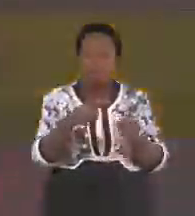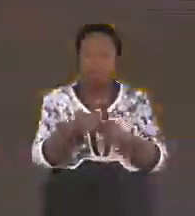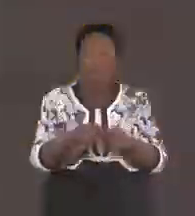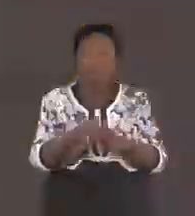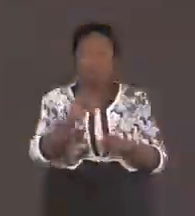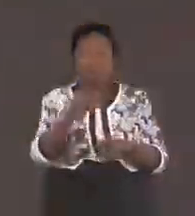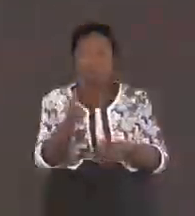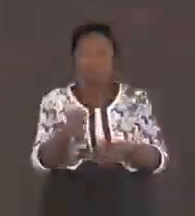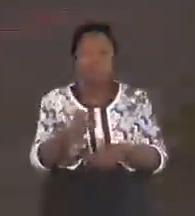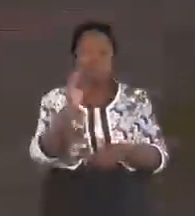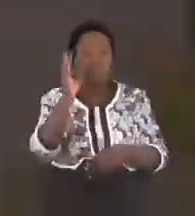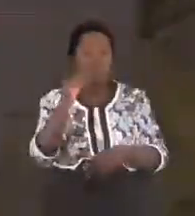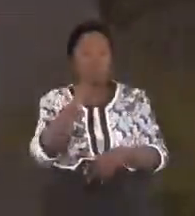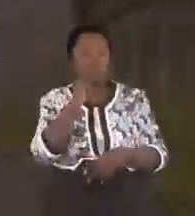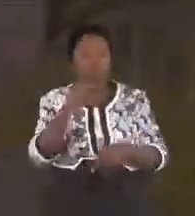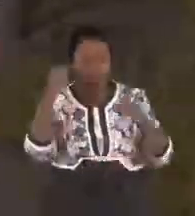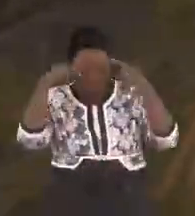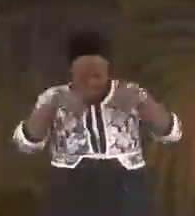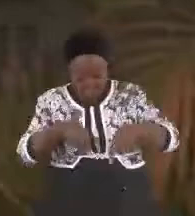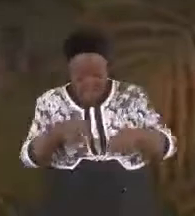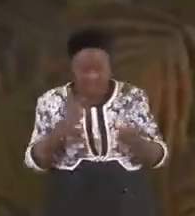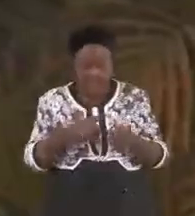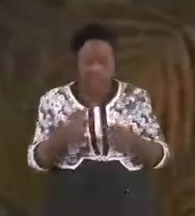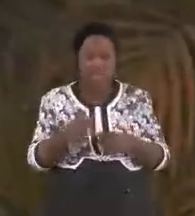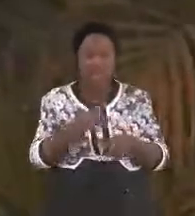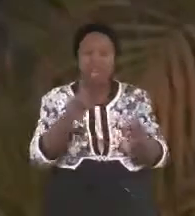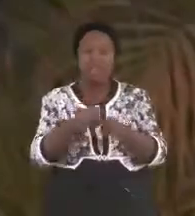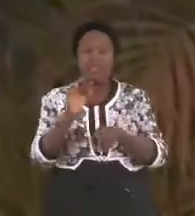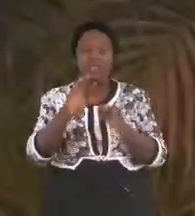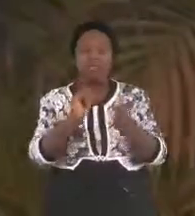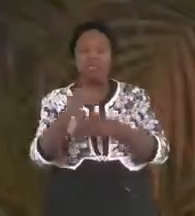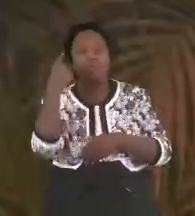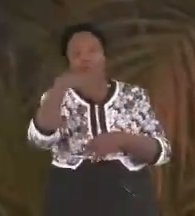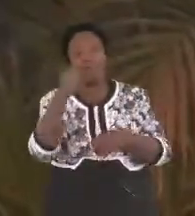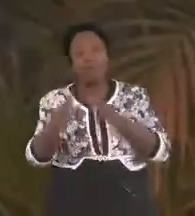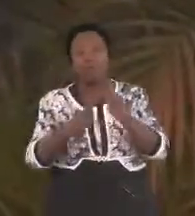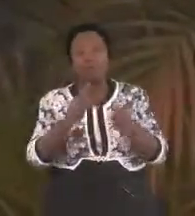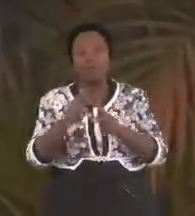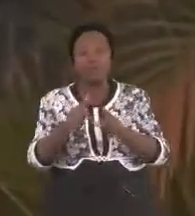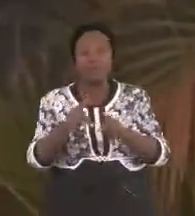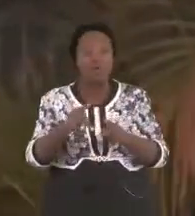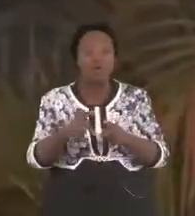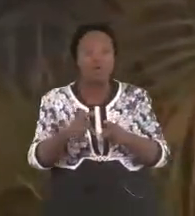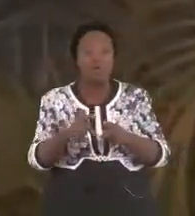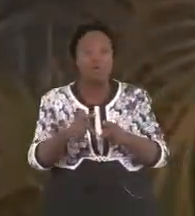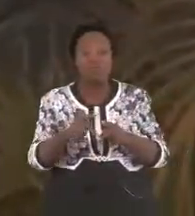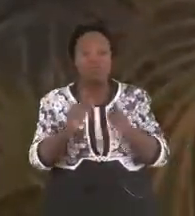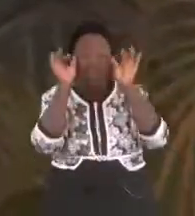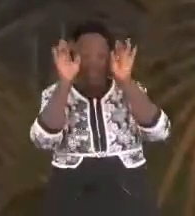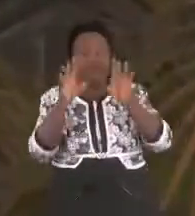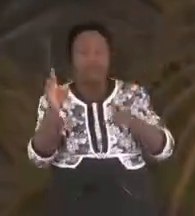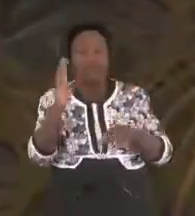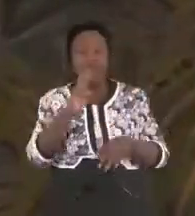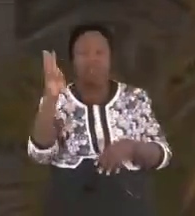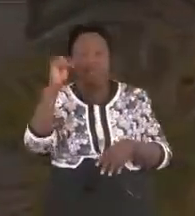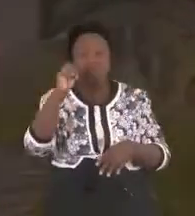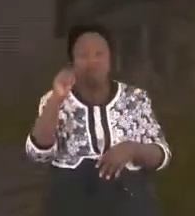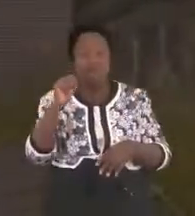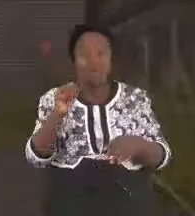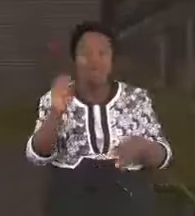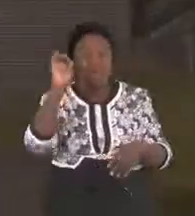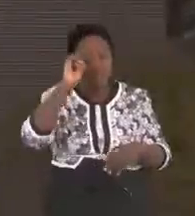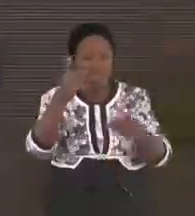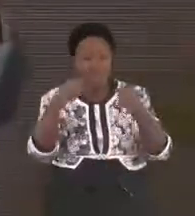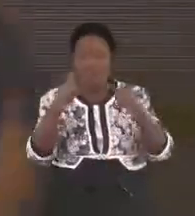looking down as if the faces of the people terrified him. He came to